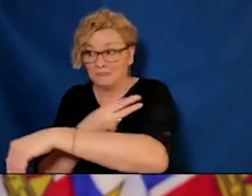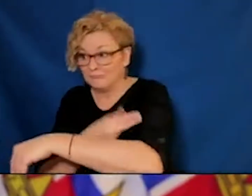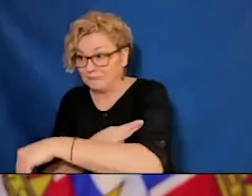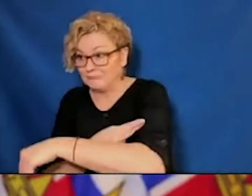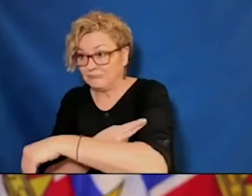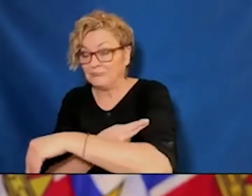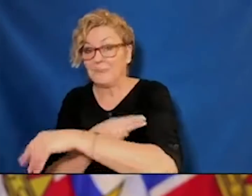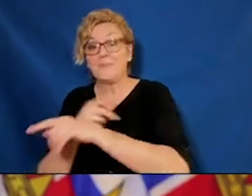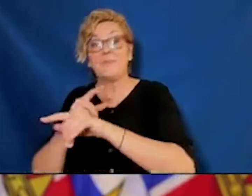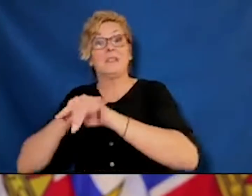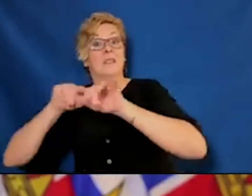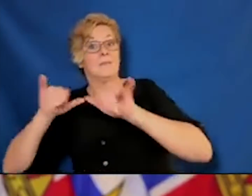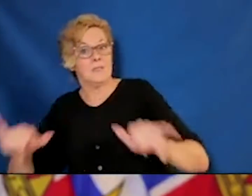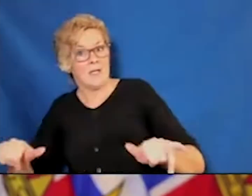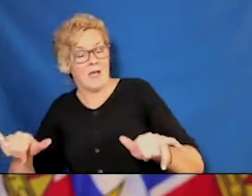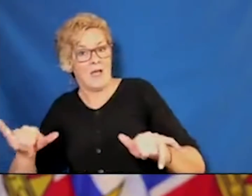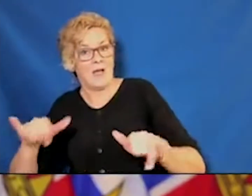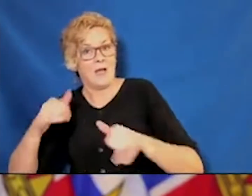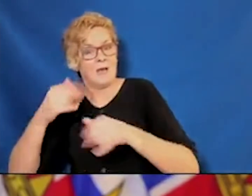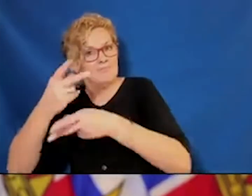community.